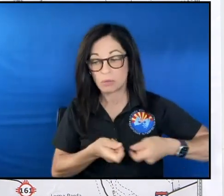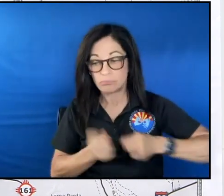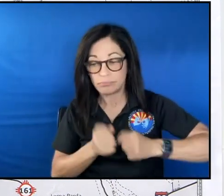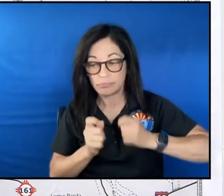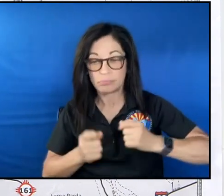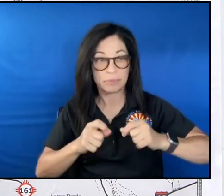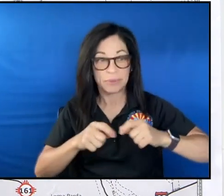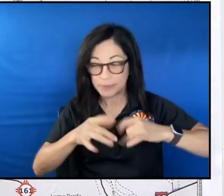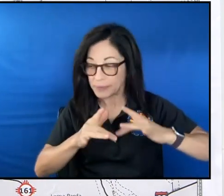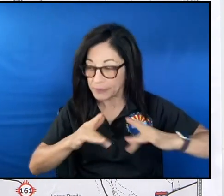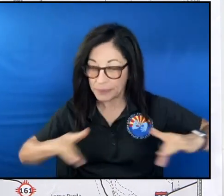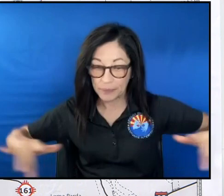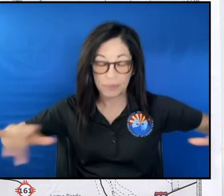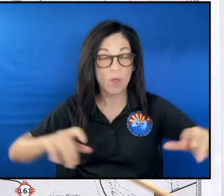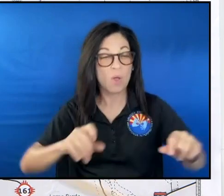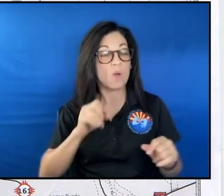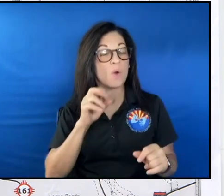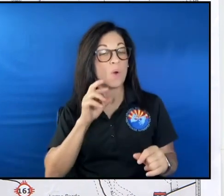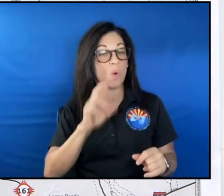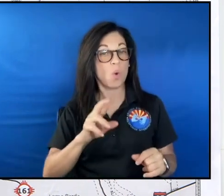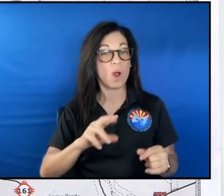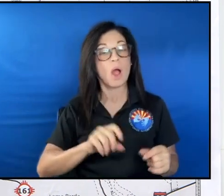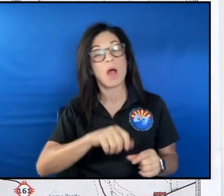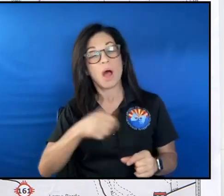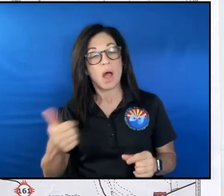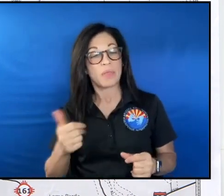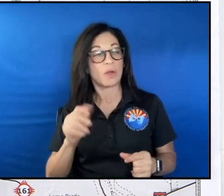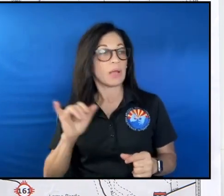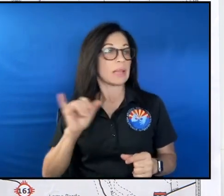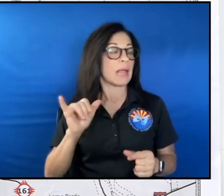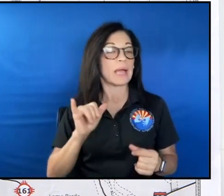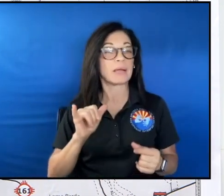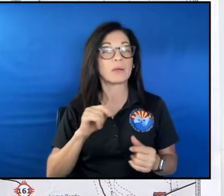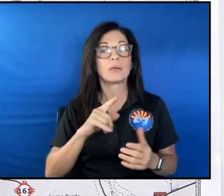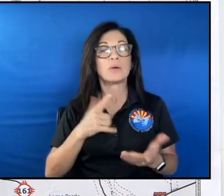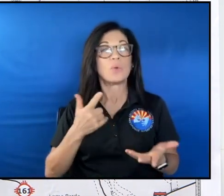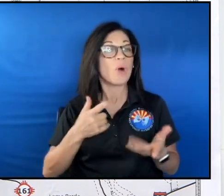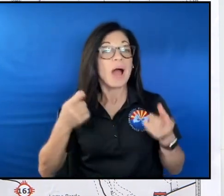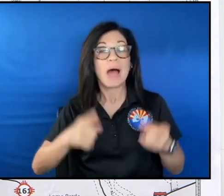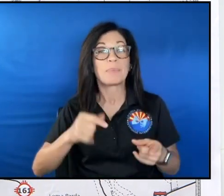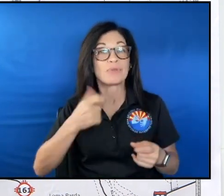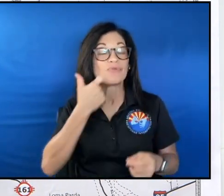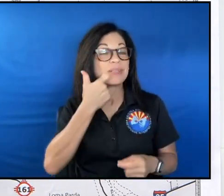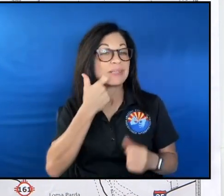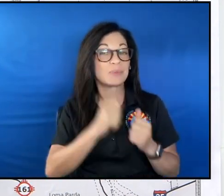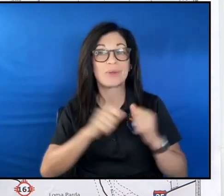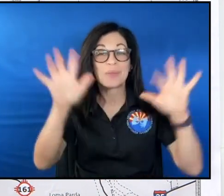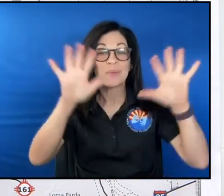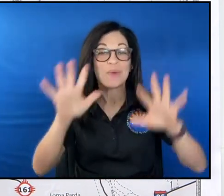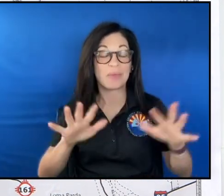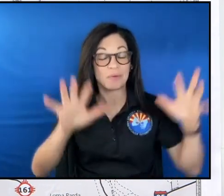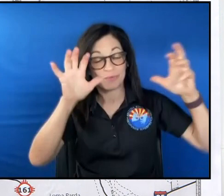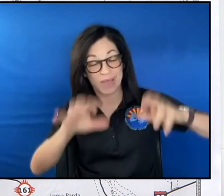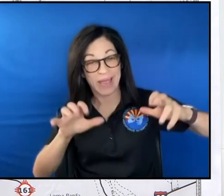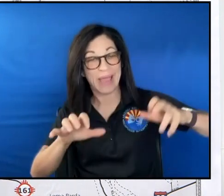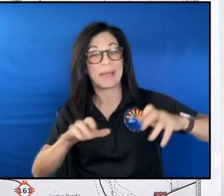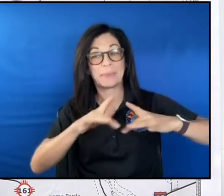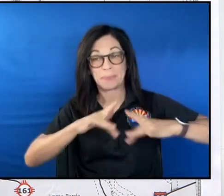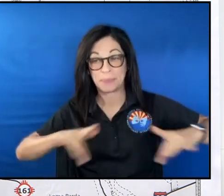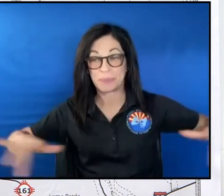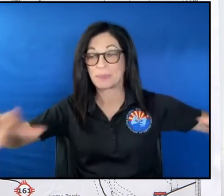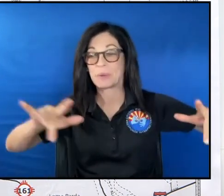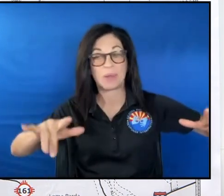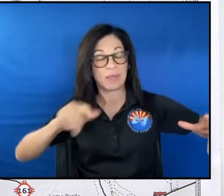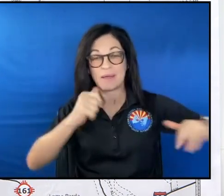could be natural features, or like the events we just had with the weather, that could definitely add some